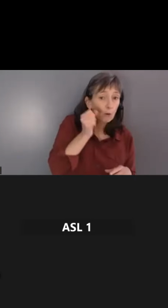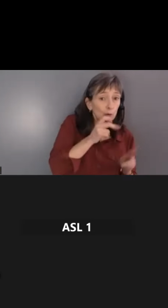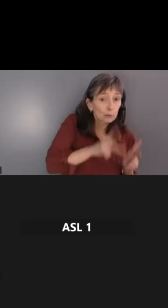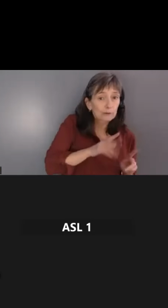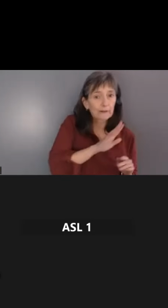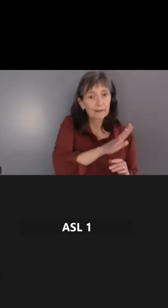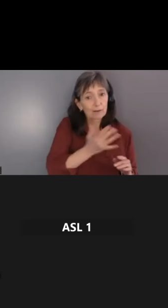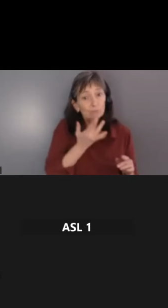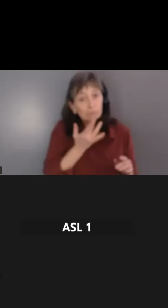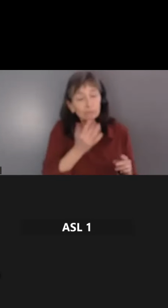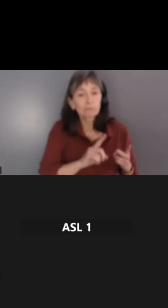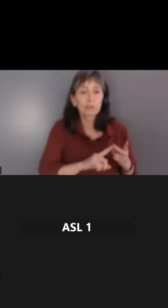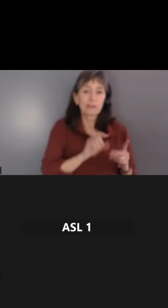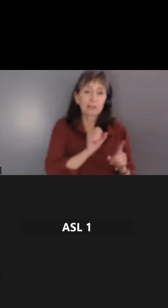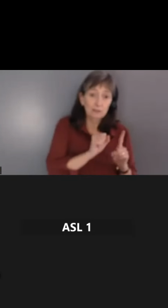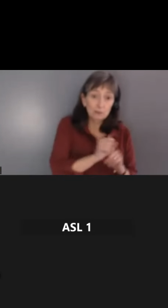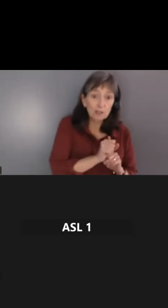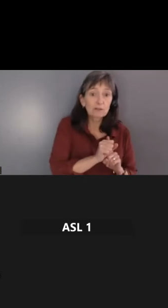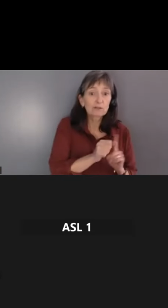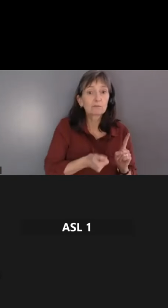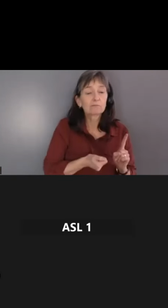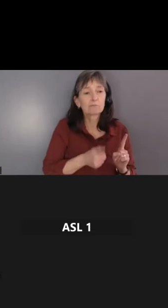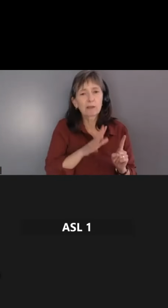circumstances, and care needs.